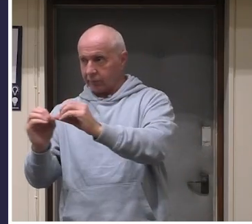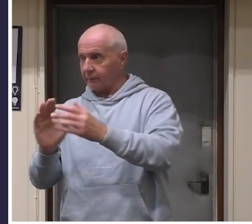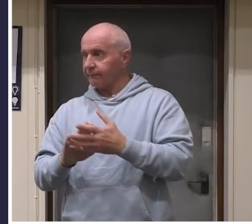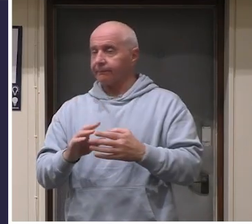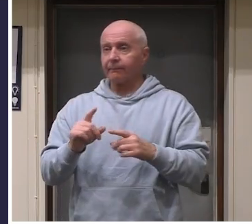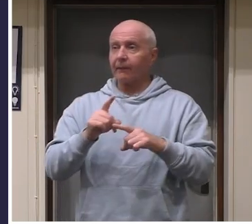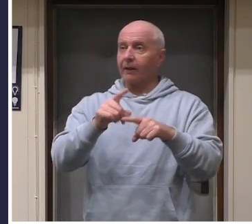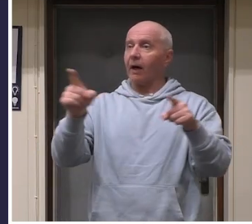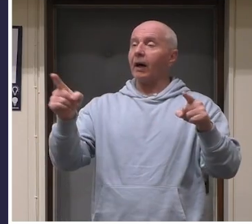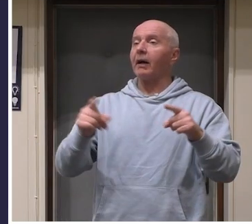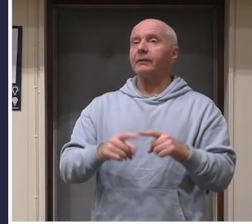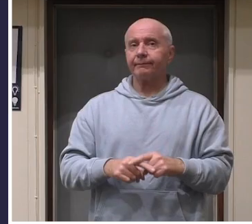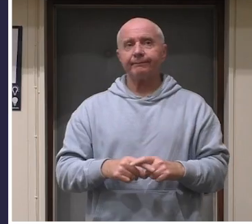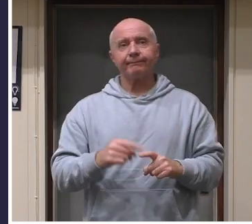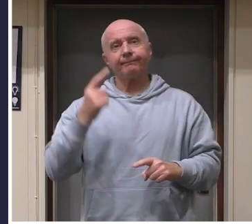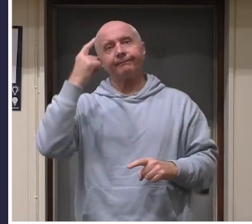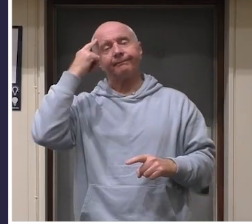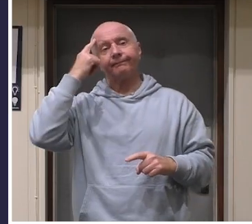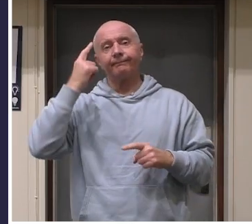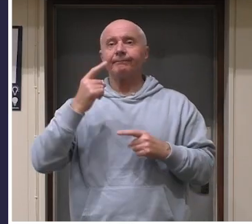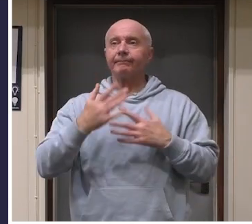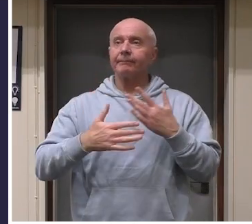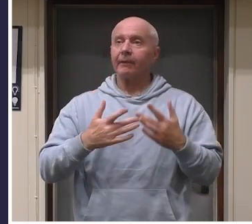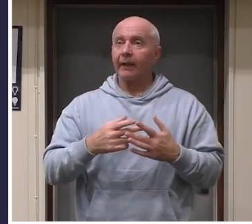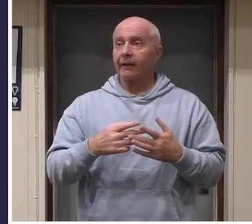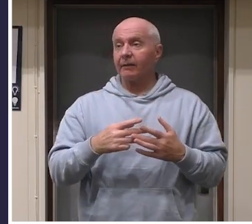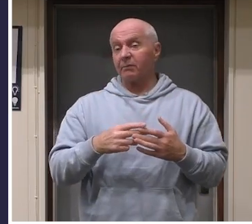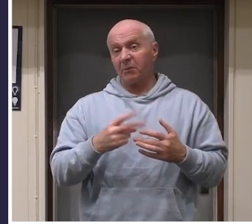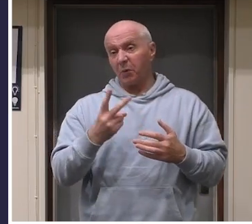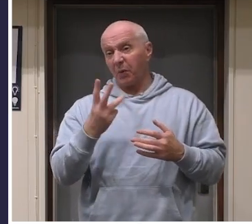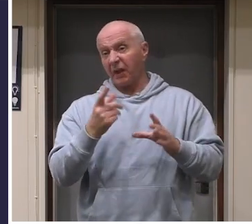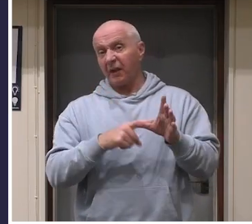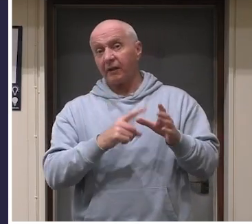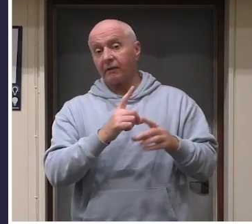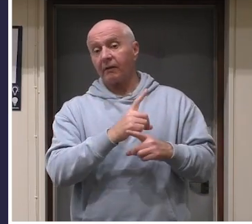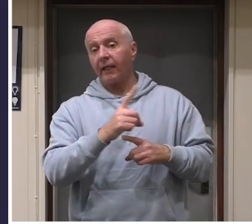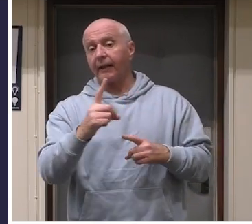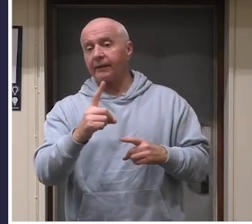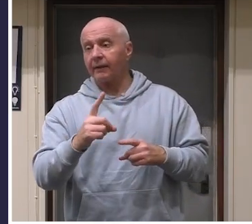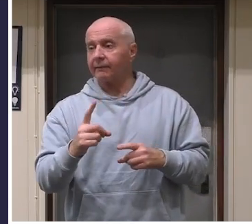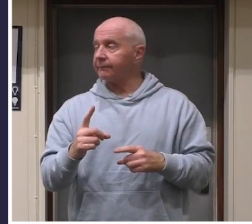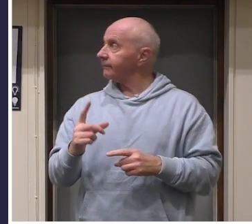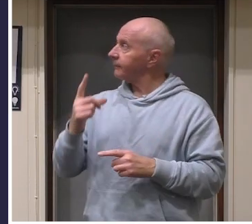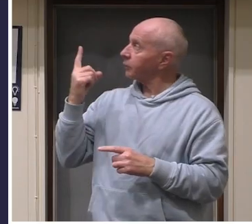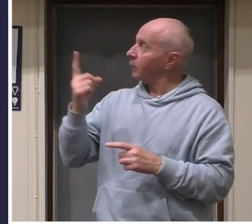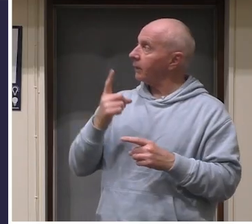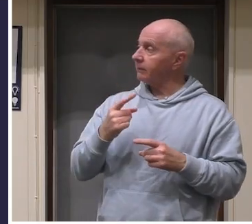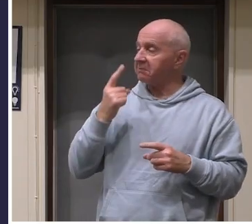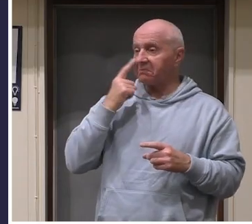word for it, and you go back to the rest of your course until a couple of years later, somebody actually does that